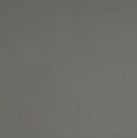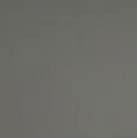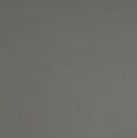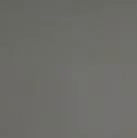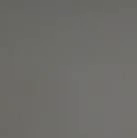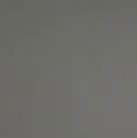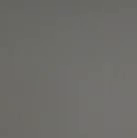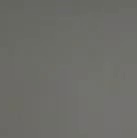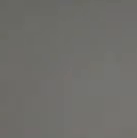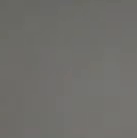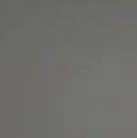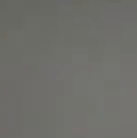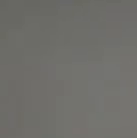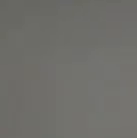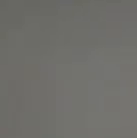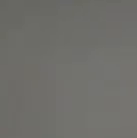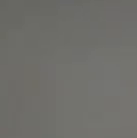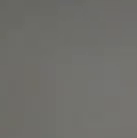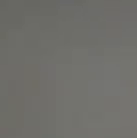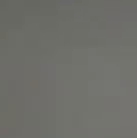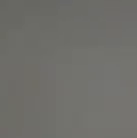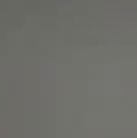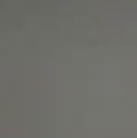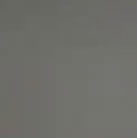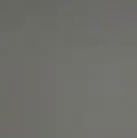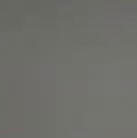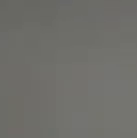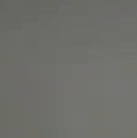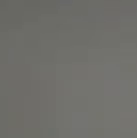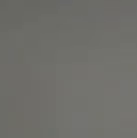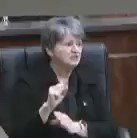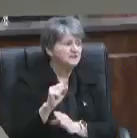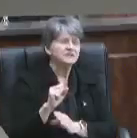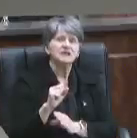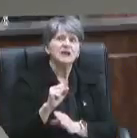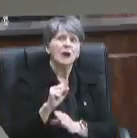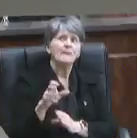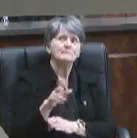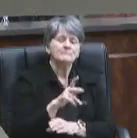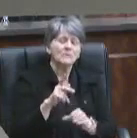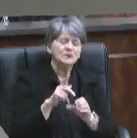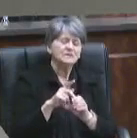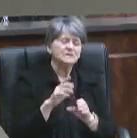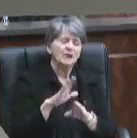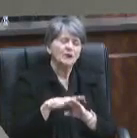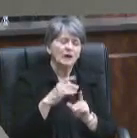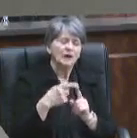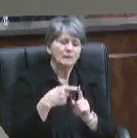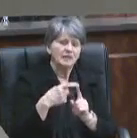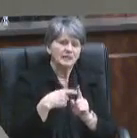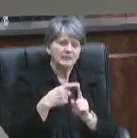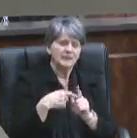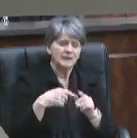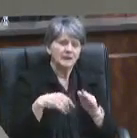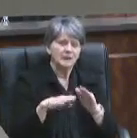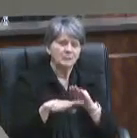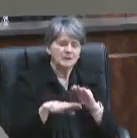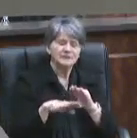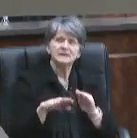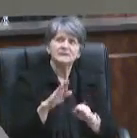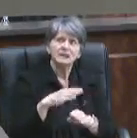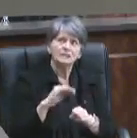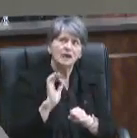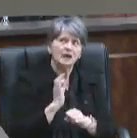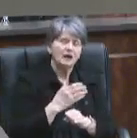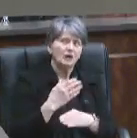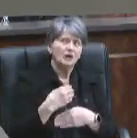Administrative Officers Committee, in which all the city and county managers from the region participate on a monthly basis. About our